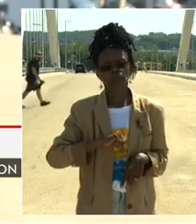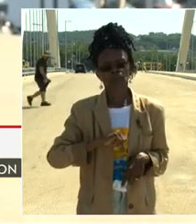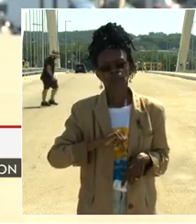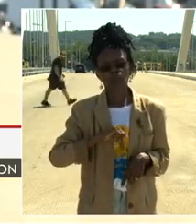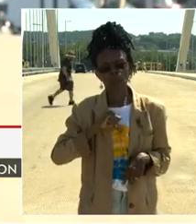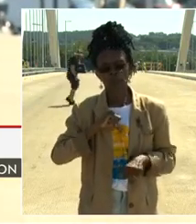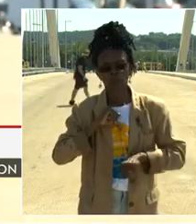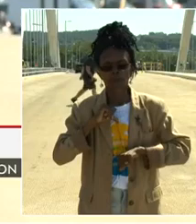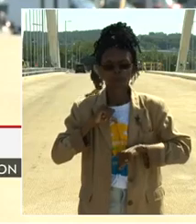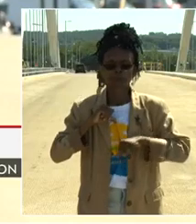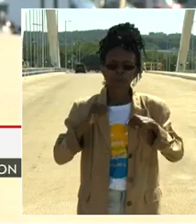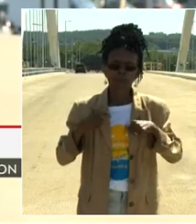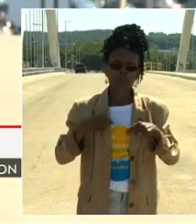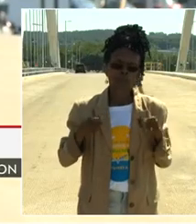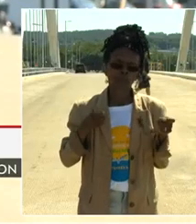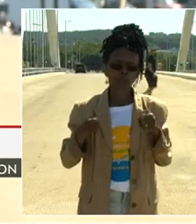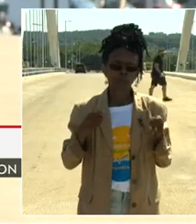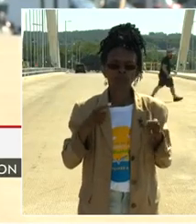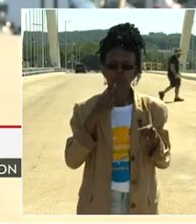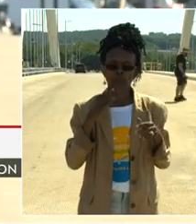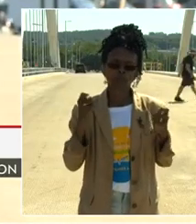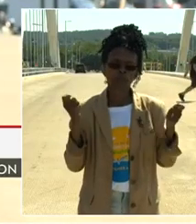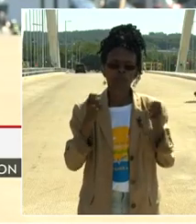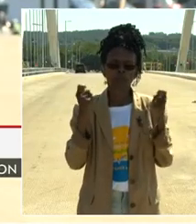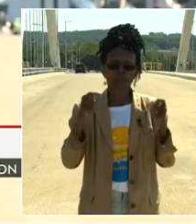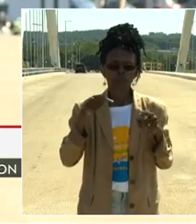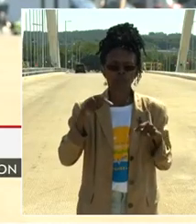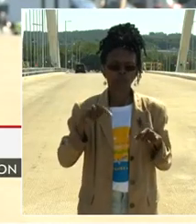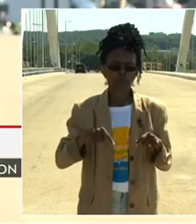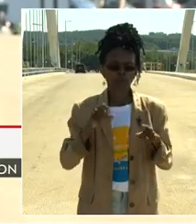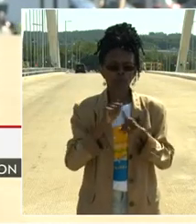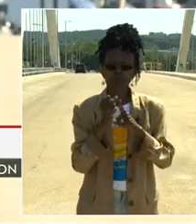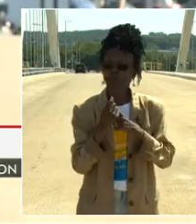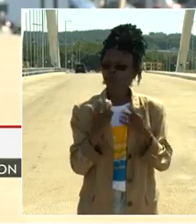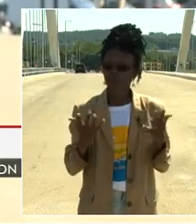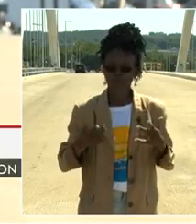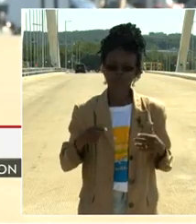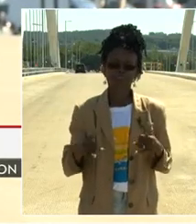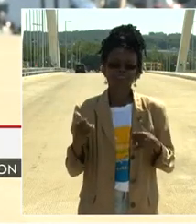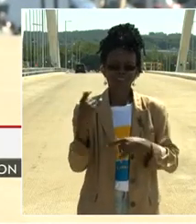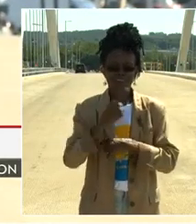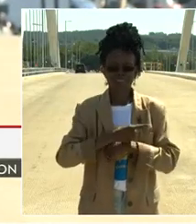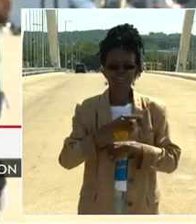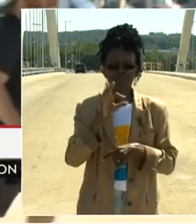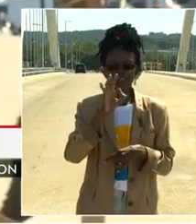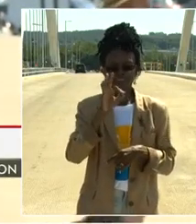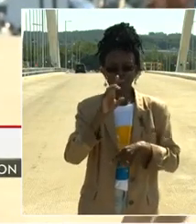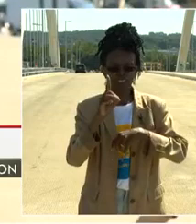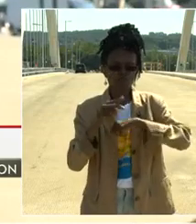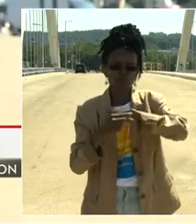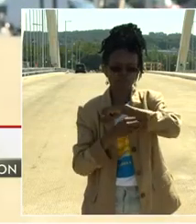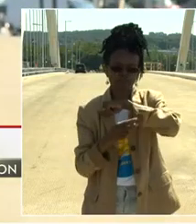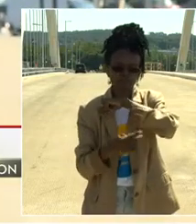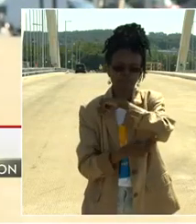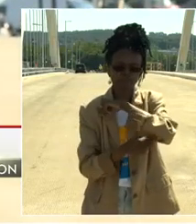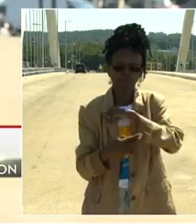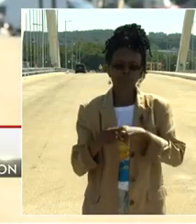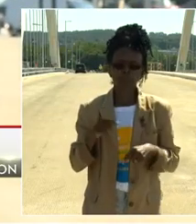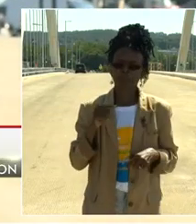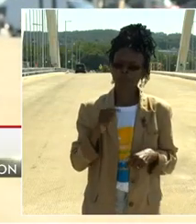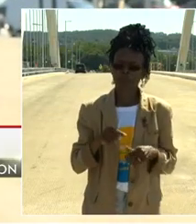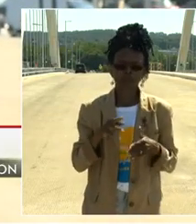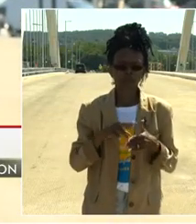celebrate this special occasion. As Mayor Bowser said, today's celebration is the result of a lot of hard